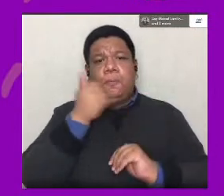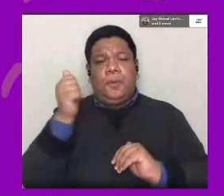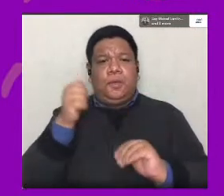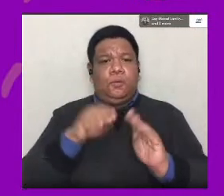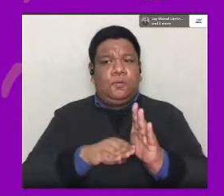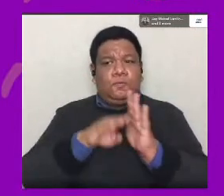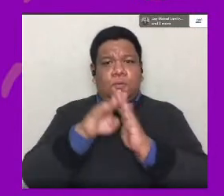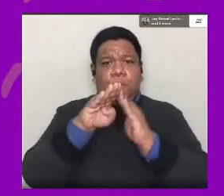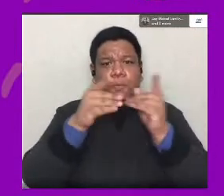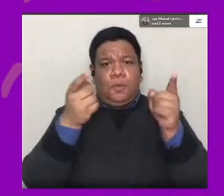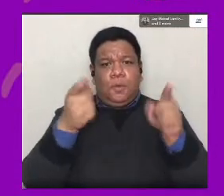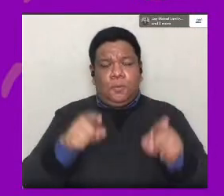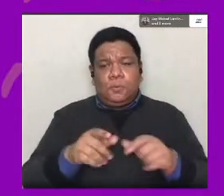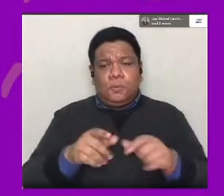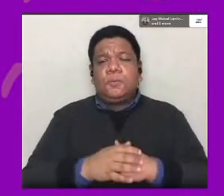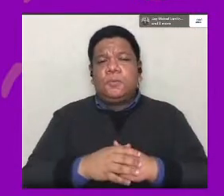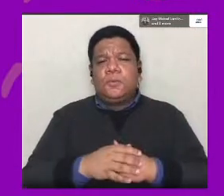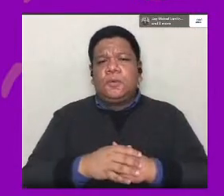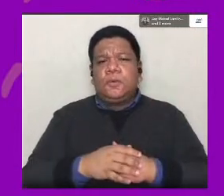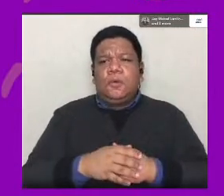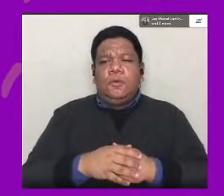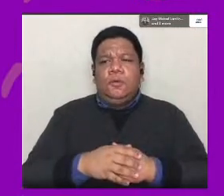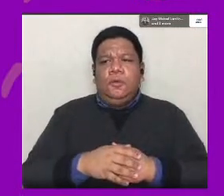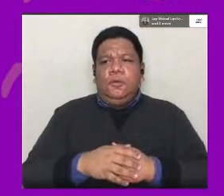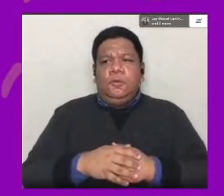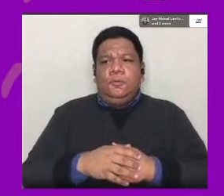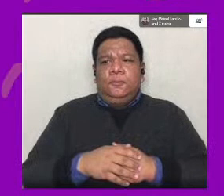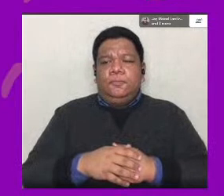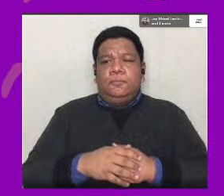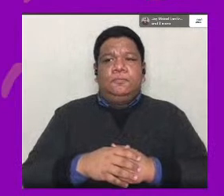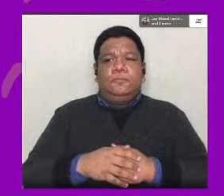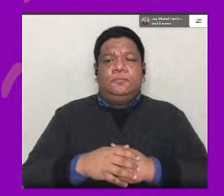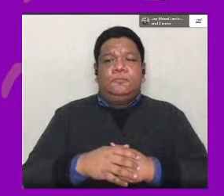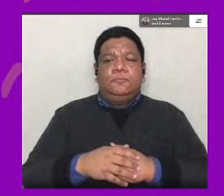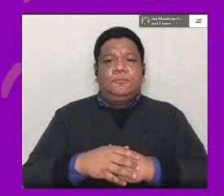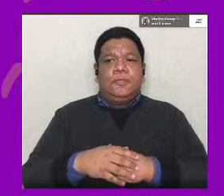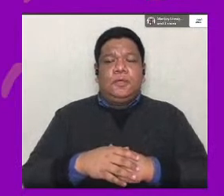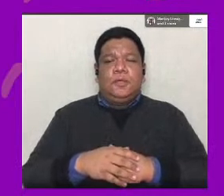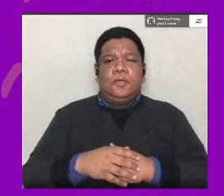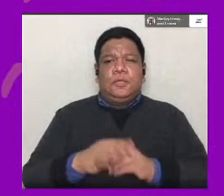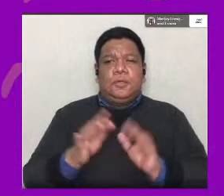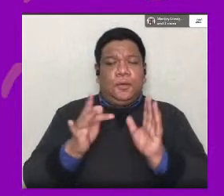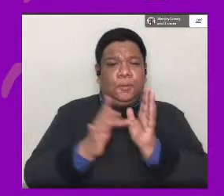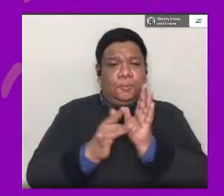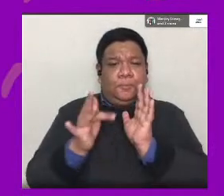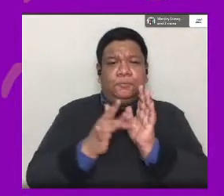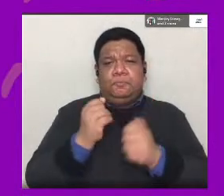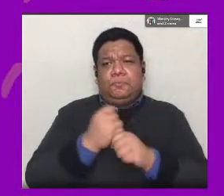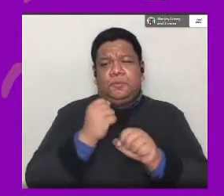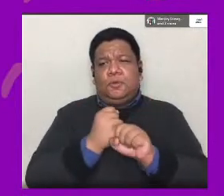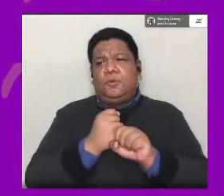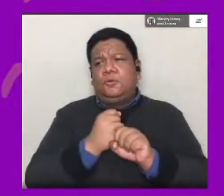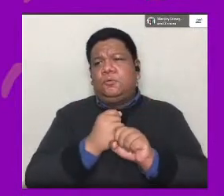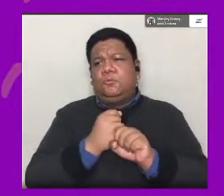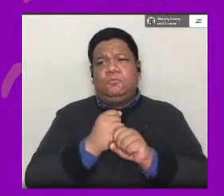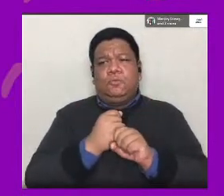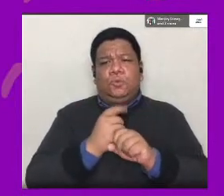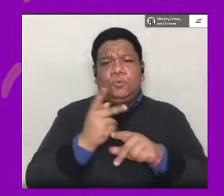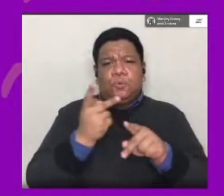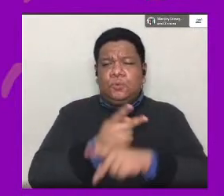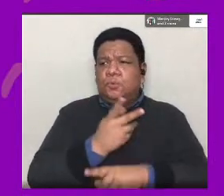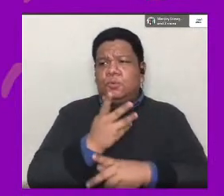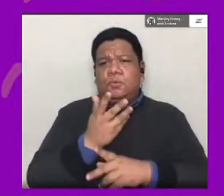Simply put, exploitative means actually making worse or reinforcing gender